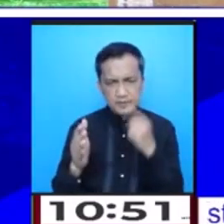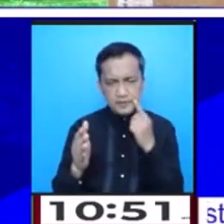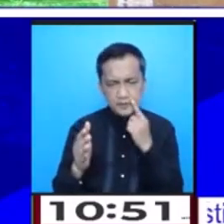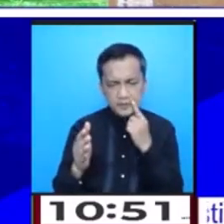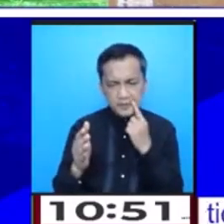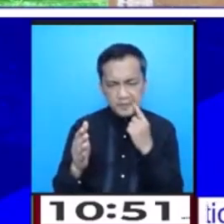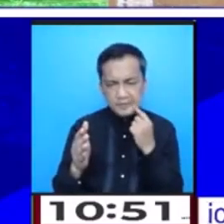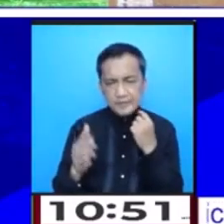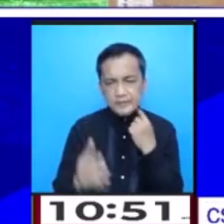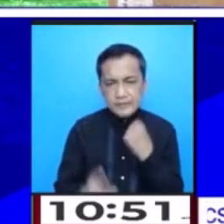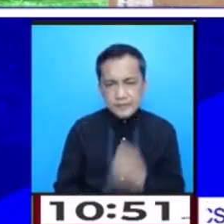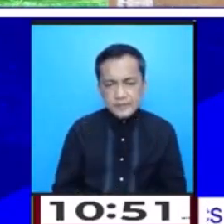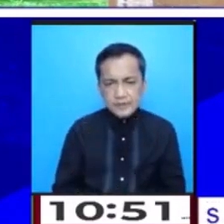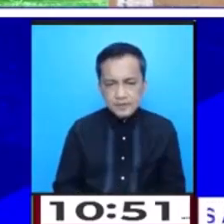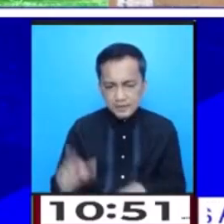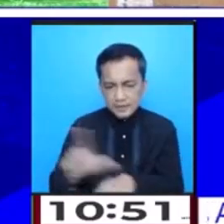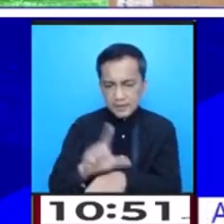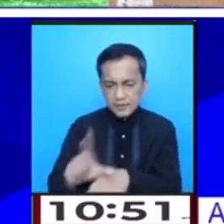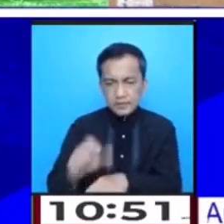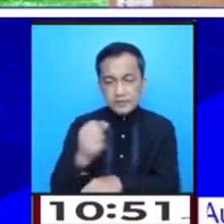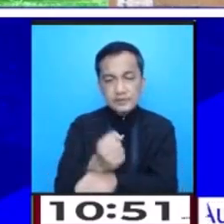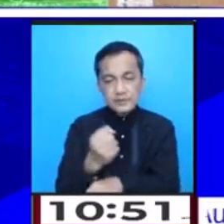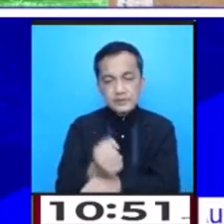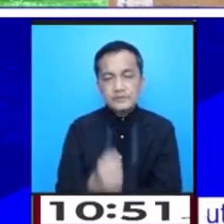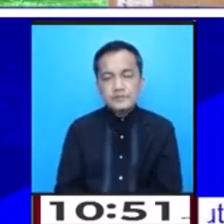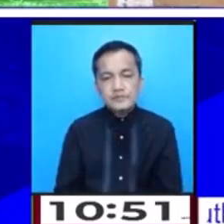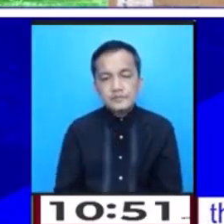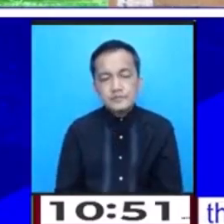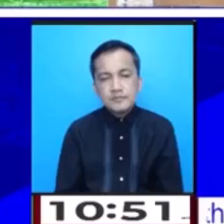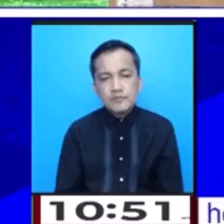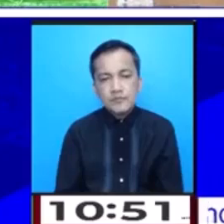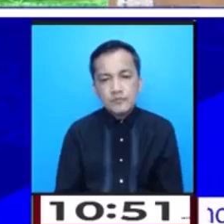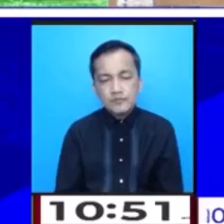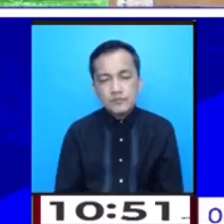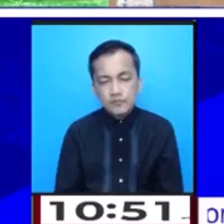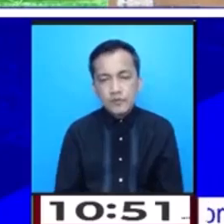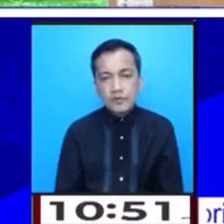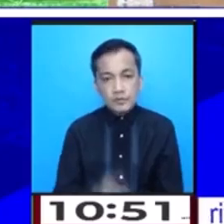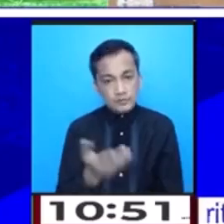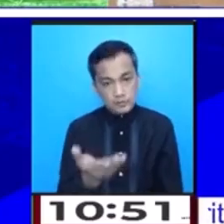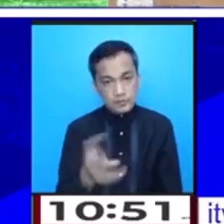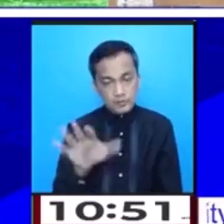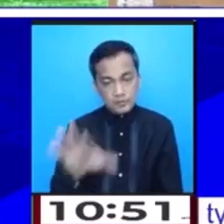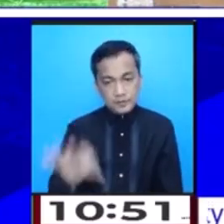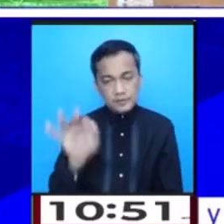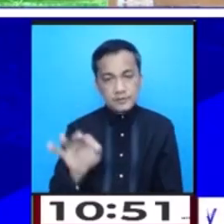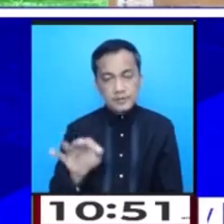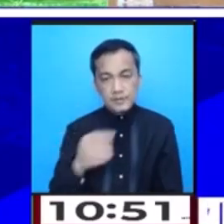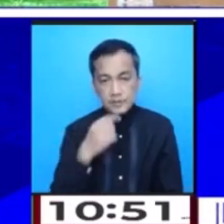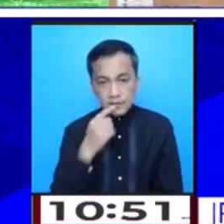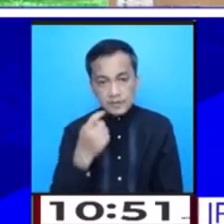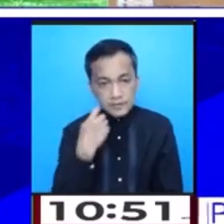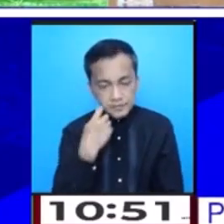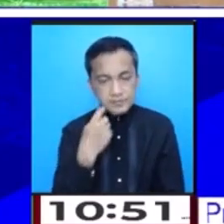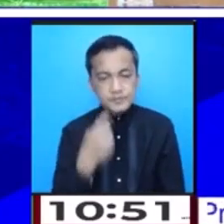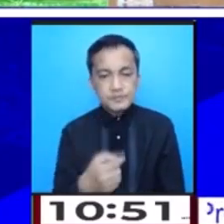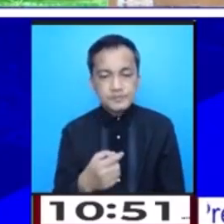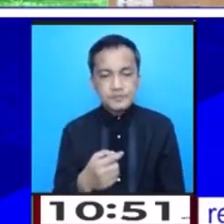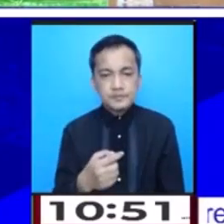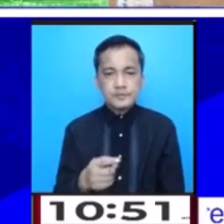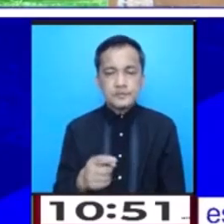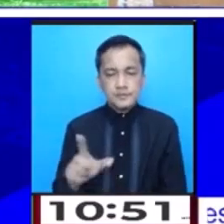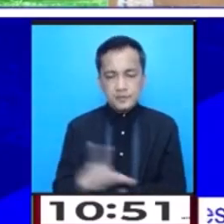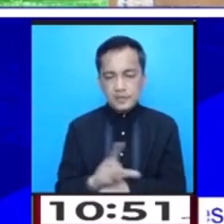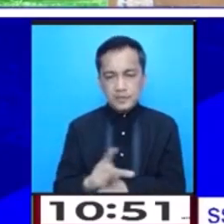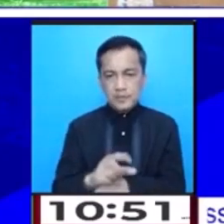the labor statistics, you find that, as I said earlier, the labor market conditions